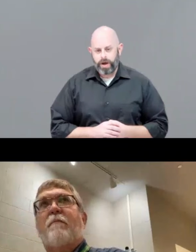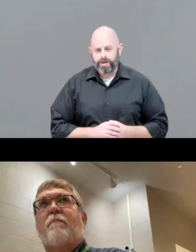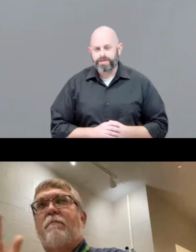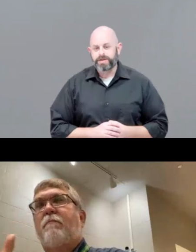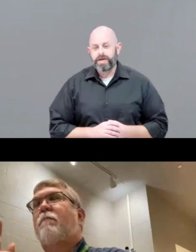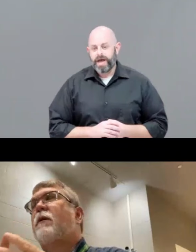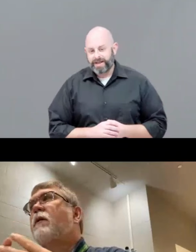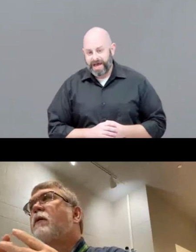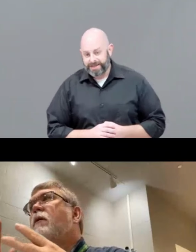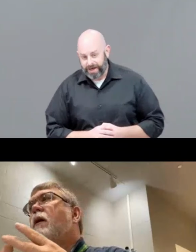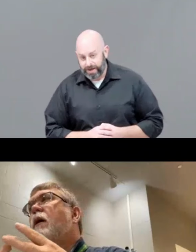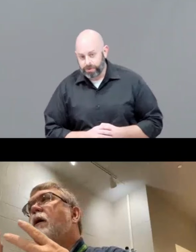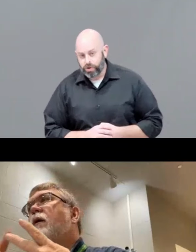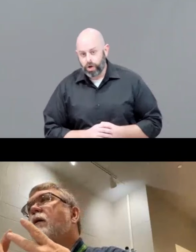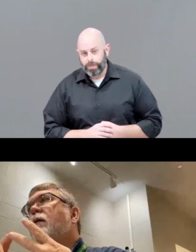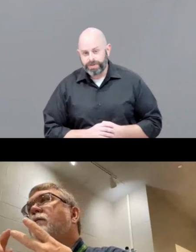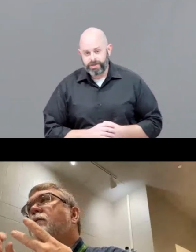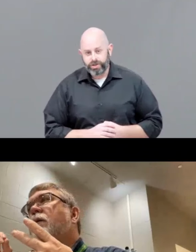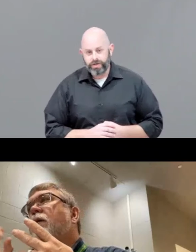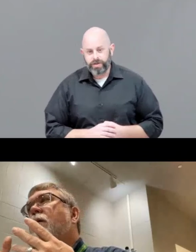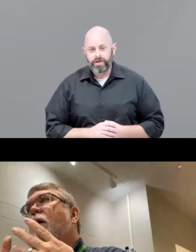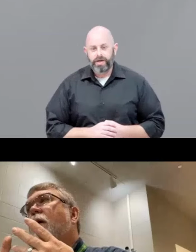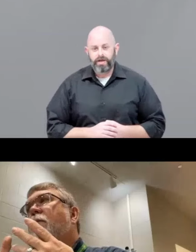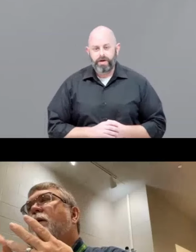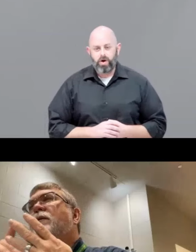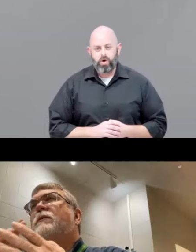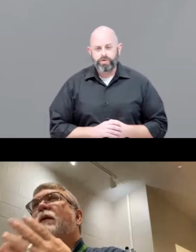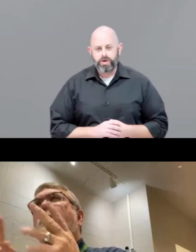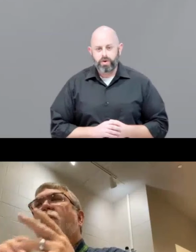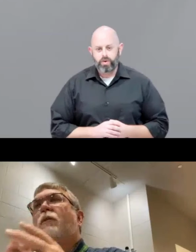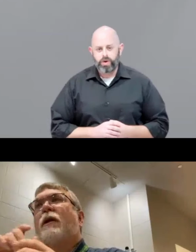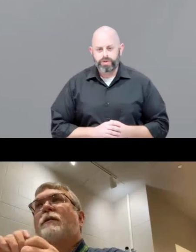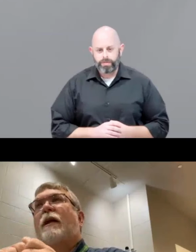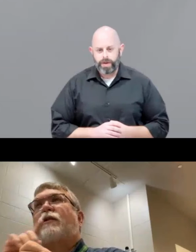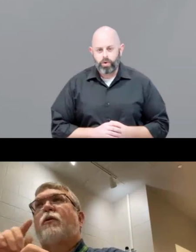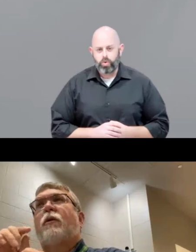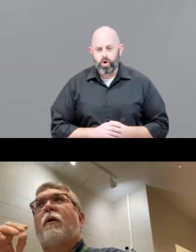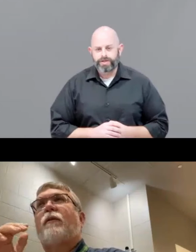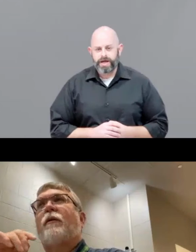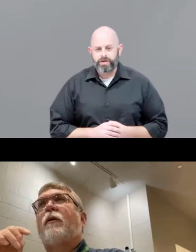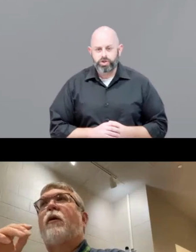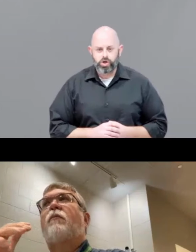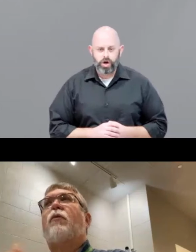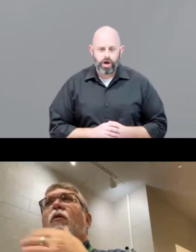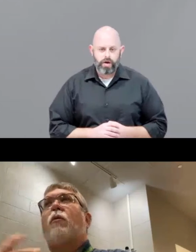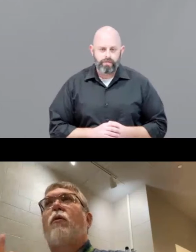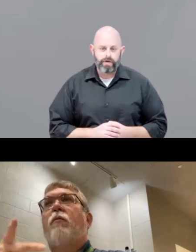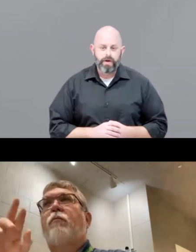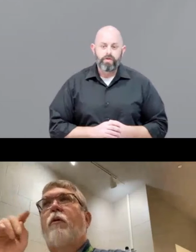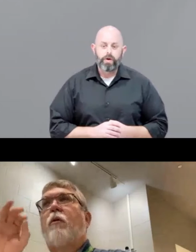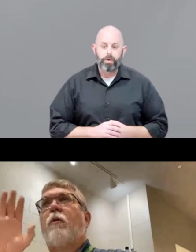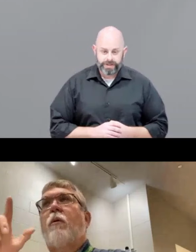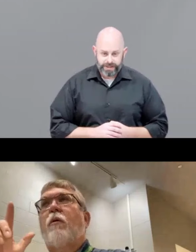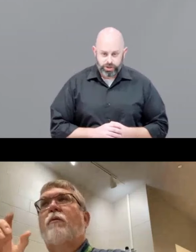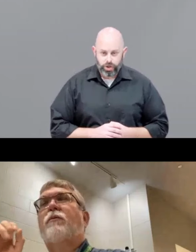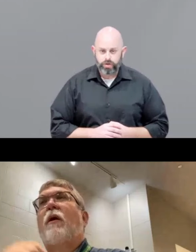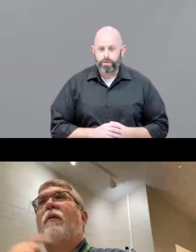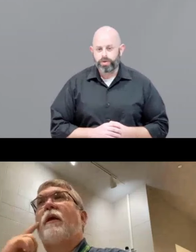a response at that time during open session. And then also there were some people who weren't exactly sure of